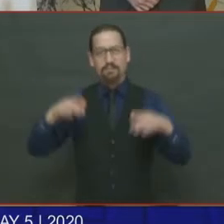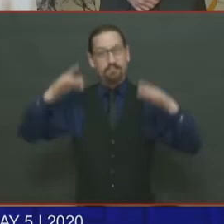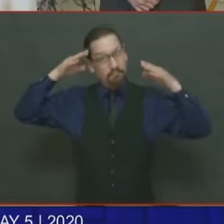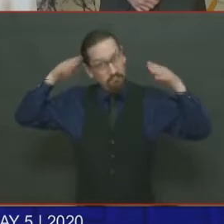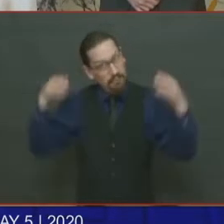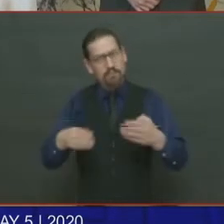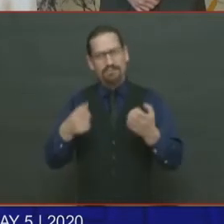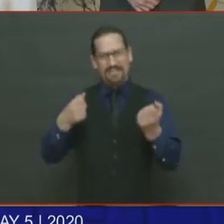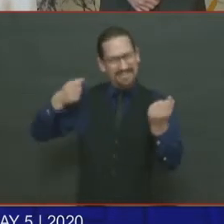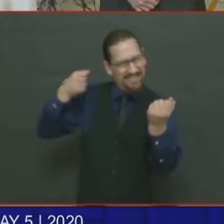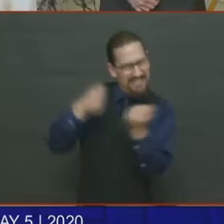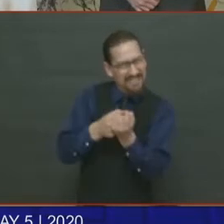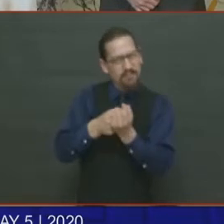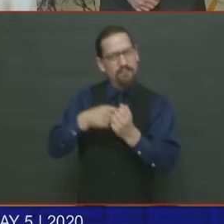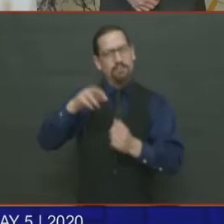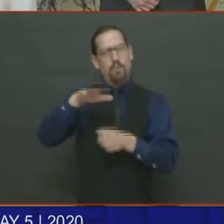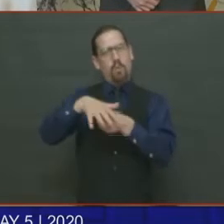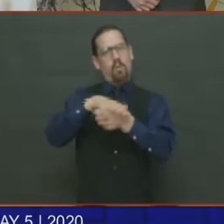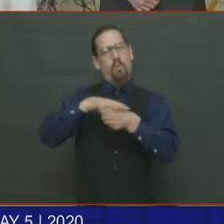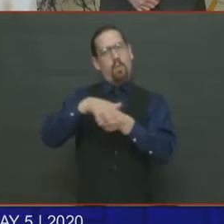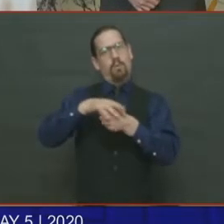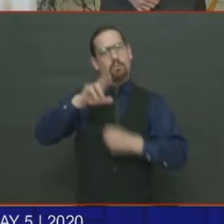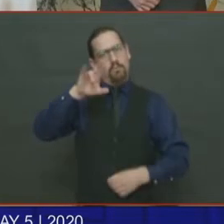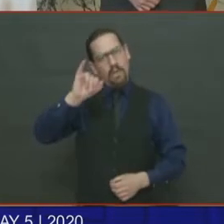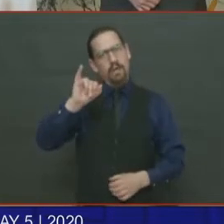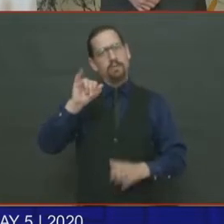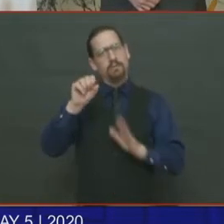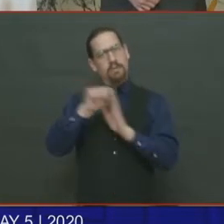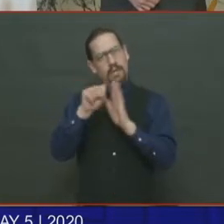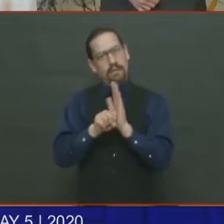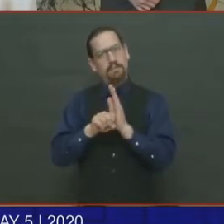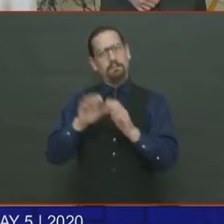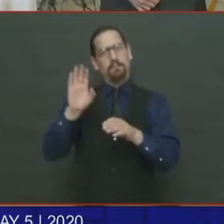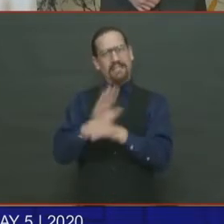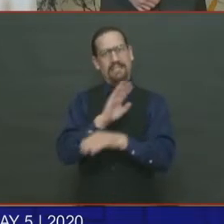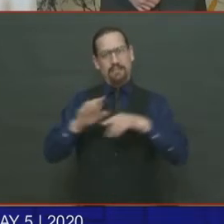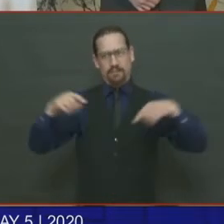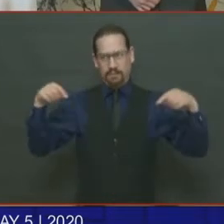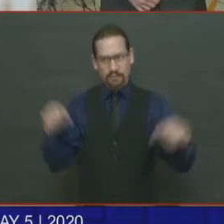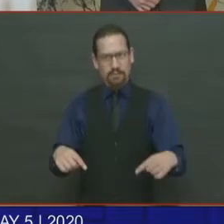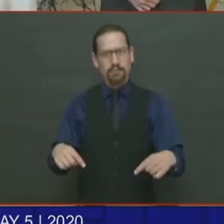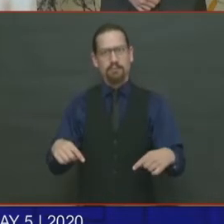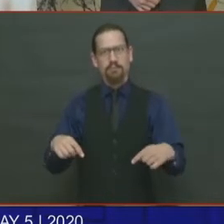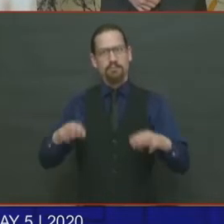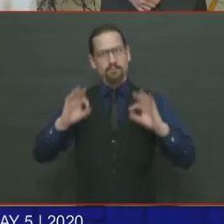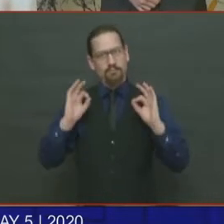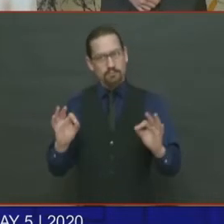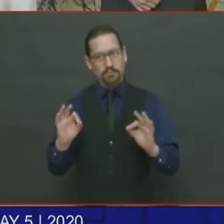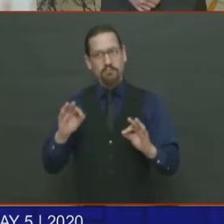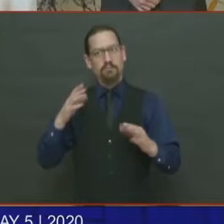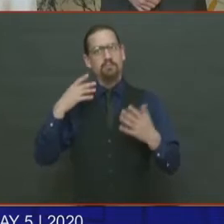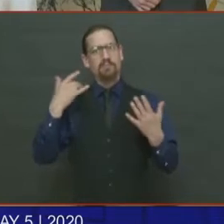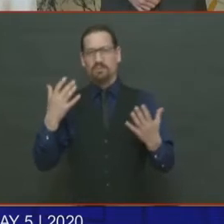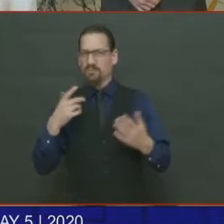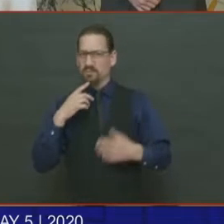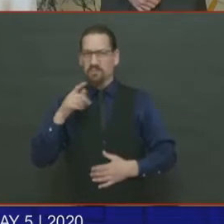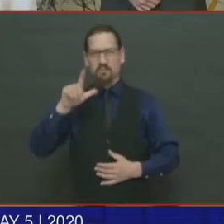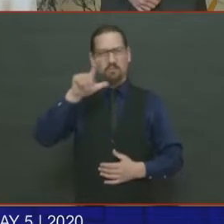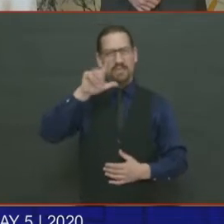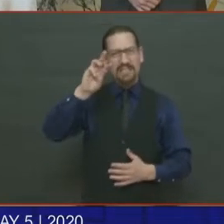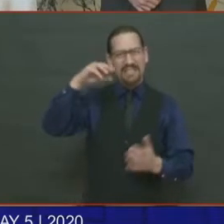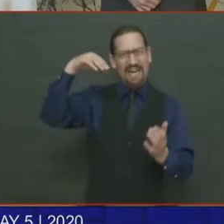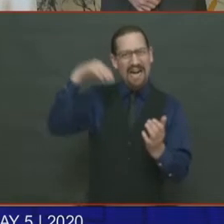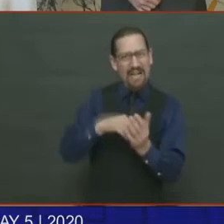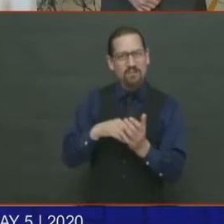the approach that we've been taking. We've delivered more than 26,000 meals every single day to Rhode Islanders